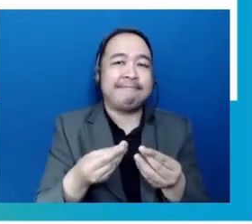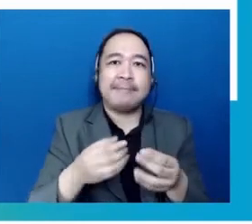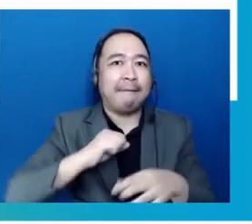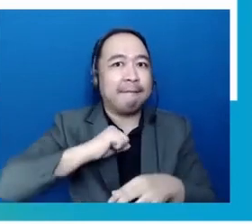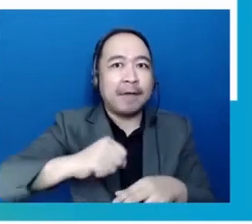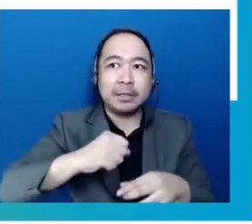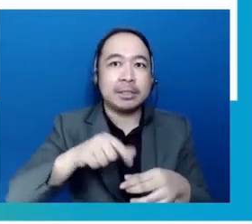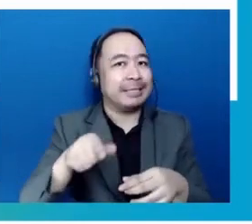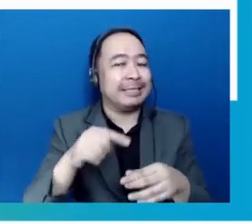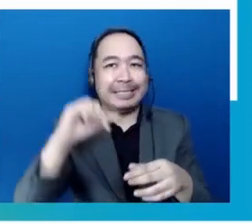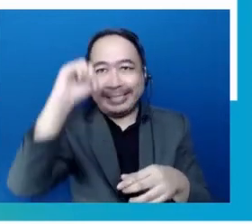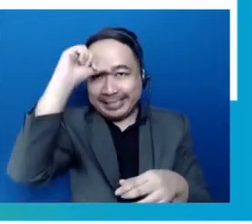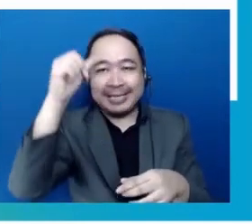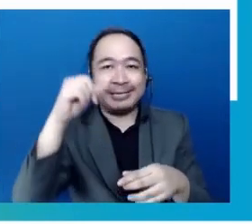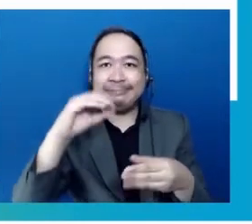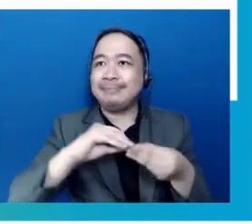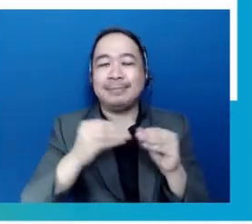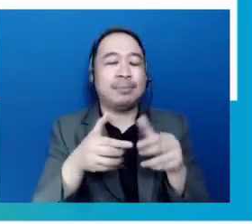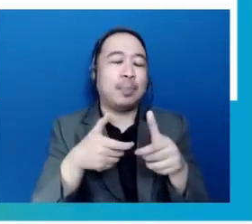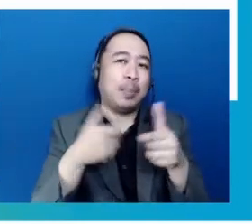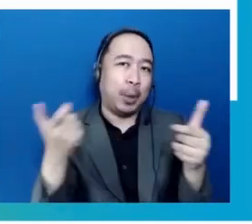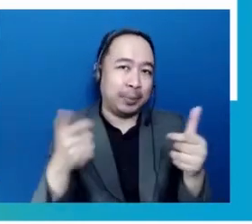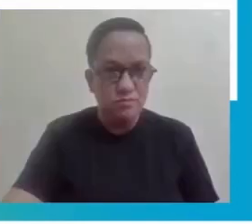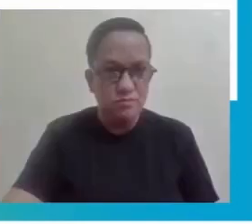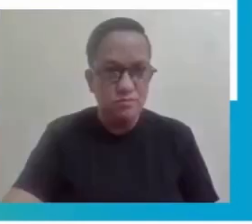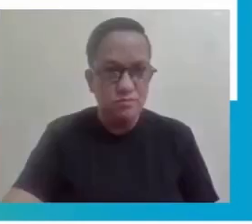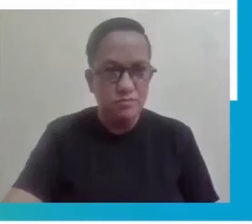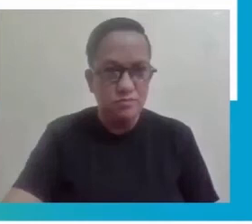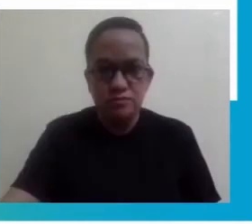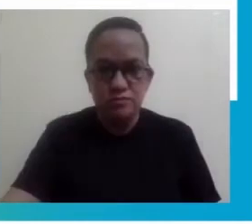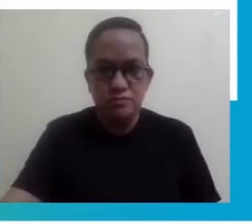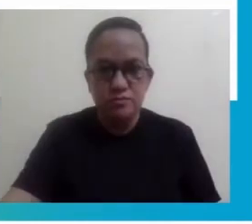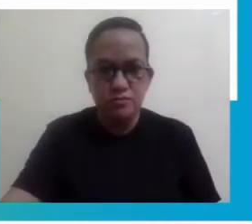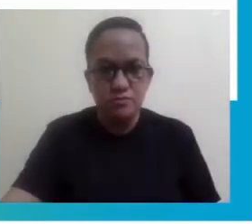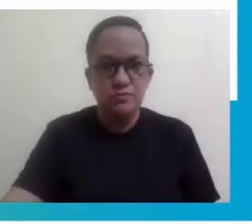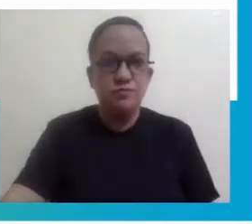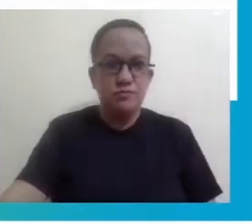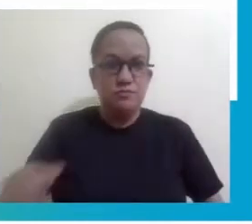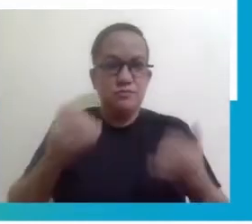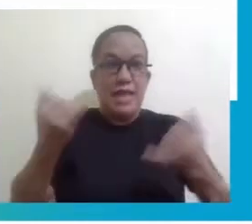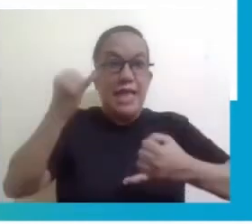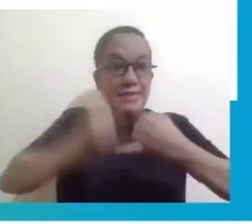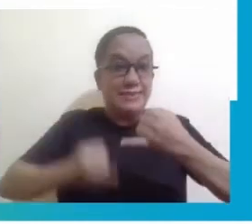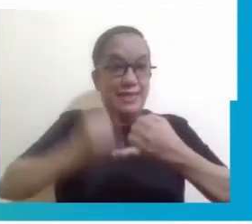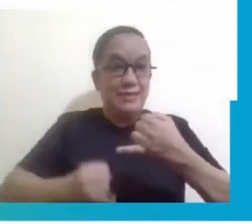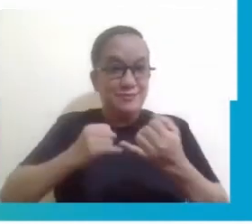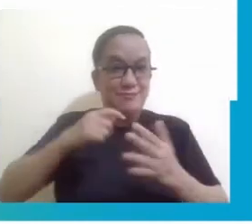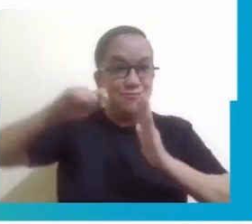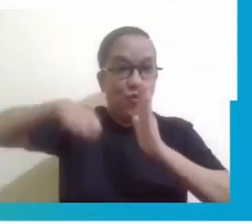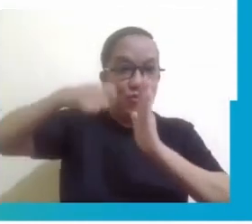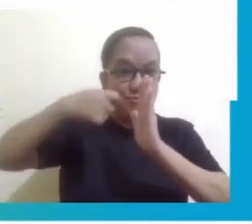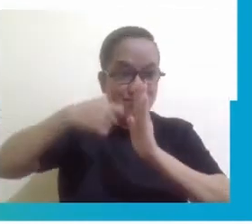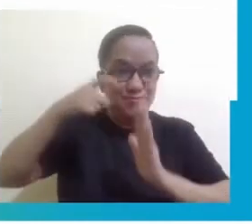India, as you know. The last project is in Mongolia. It's the GAIR Area Development Investment Program and Affordable Housing